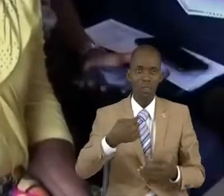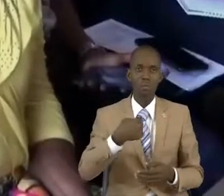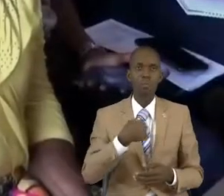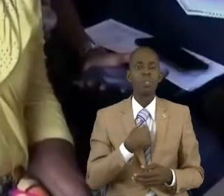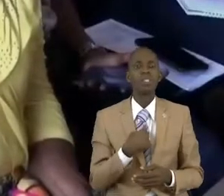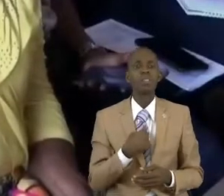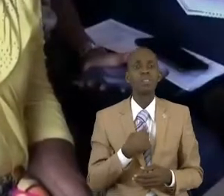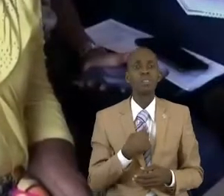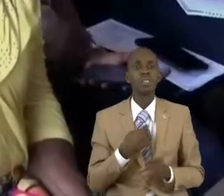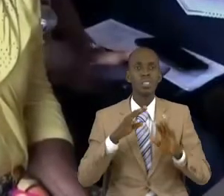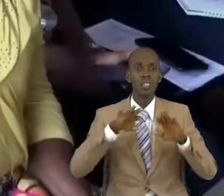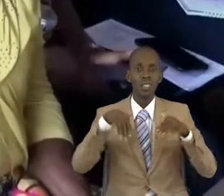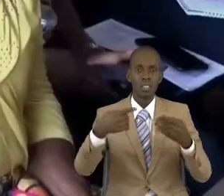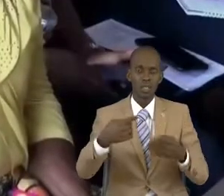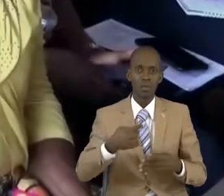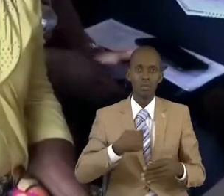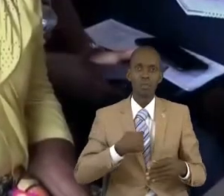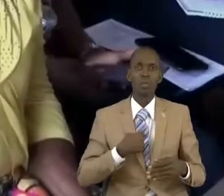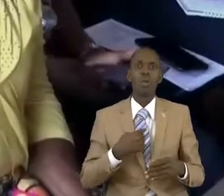give me